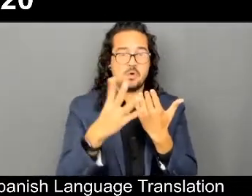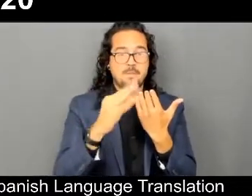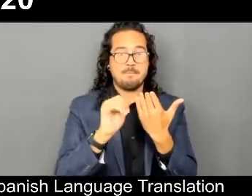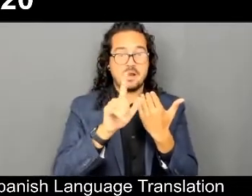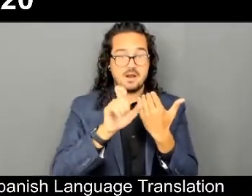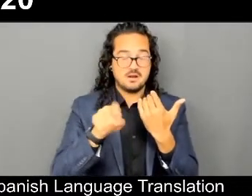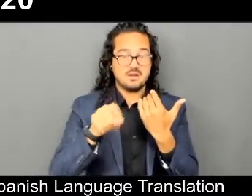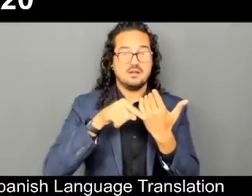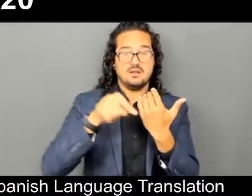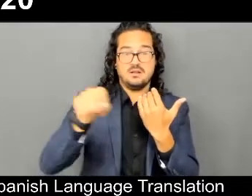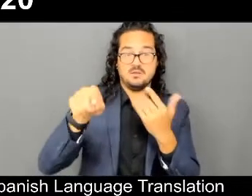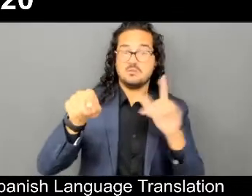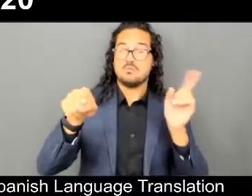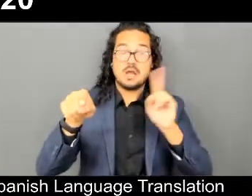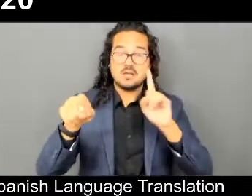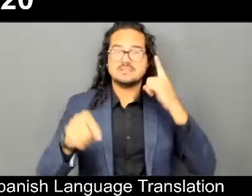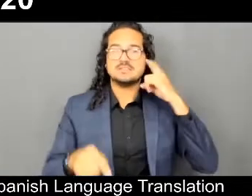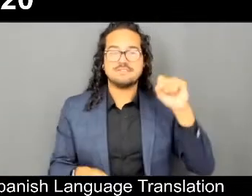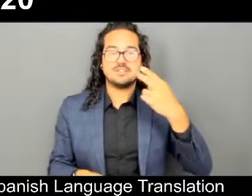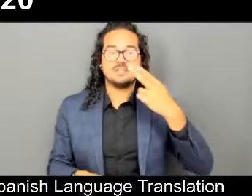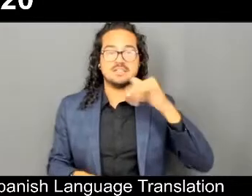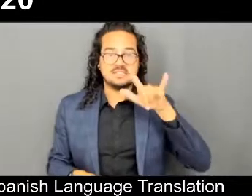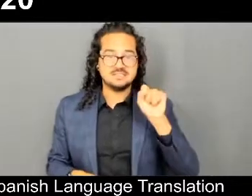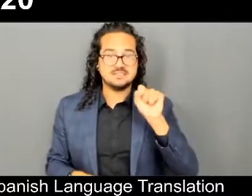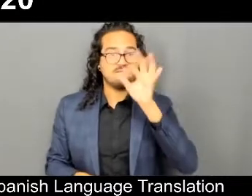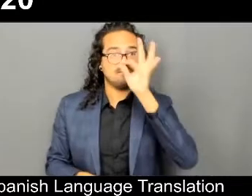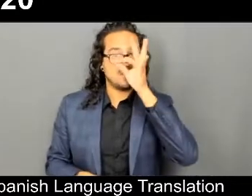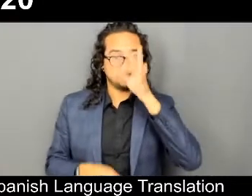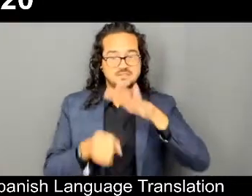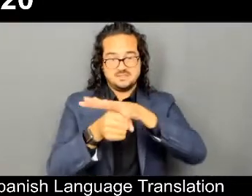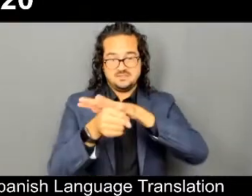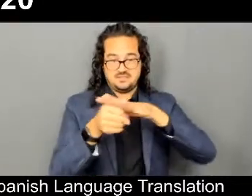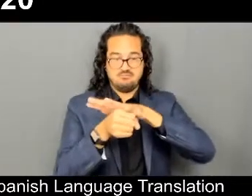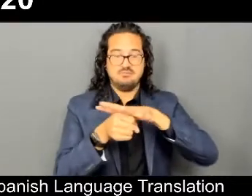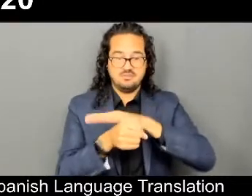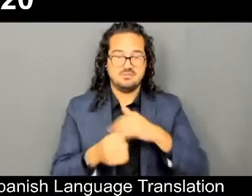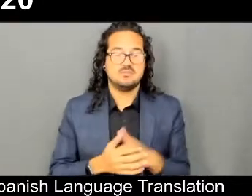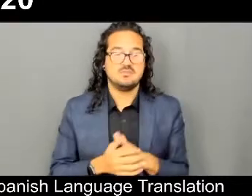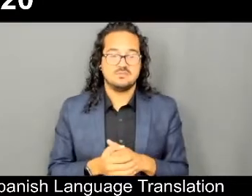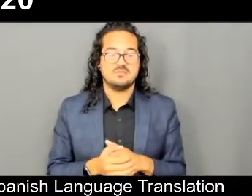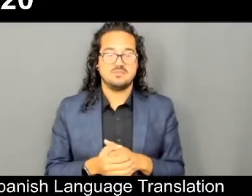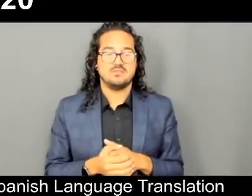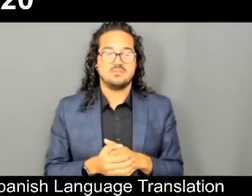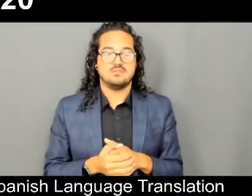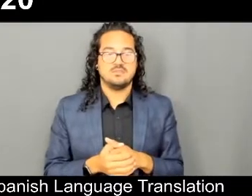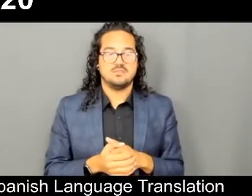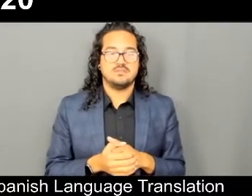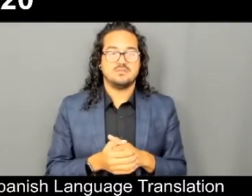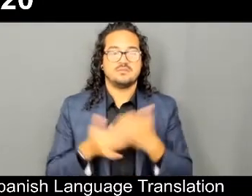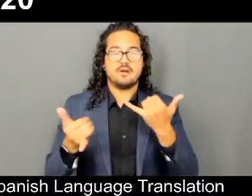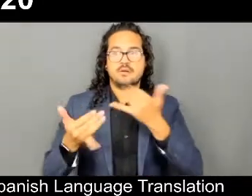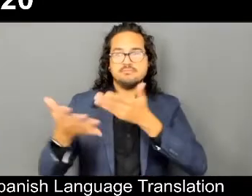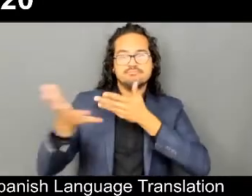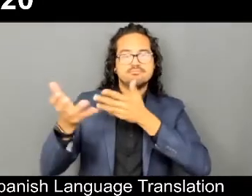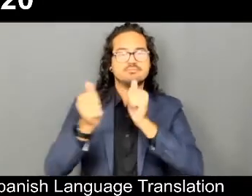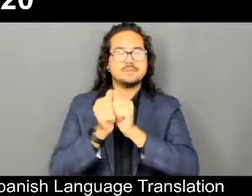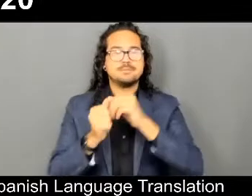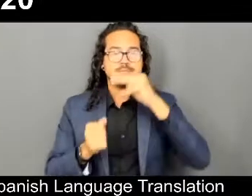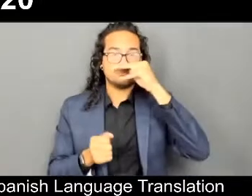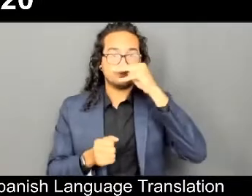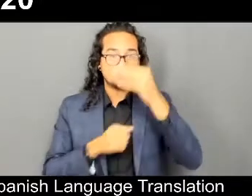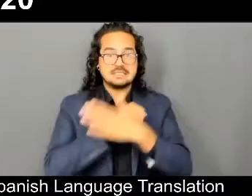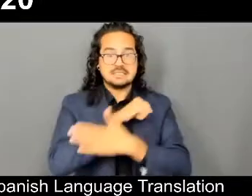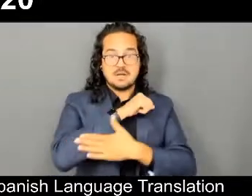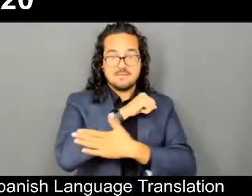and ready, and we're actively working with Marin County Fire to make sure that we're set up for success with the resources that we